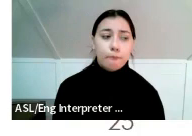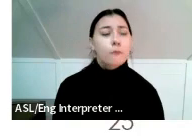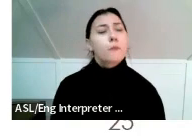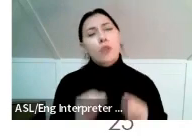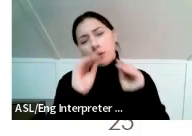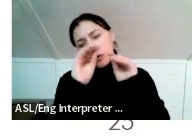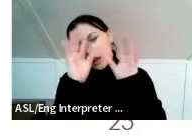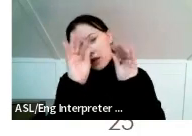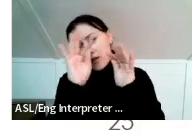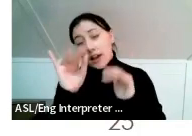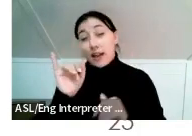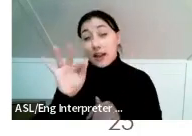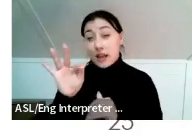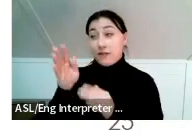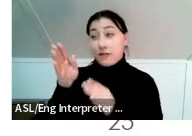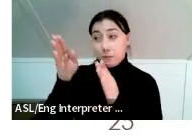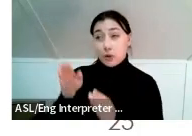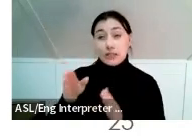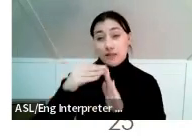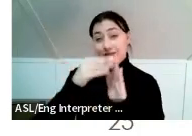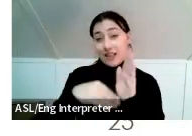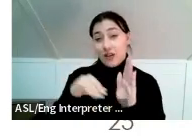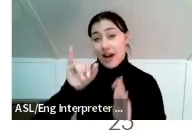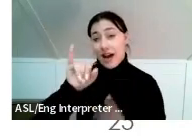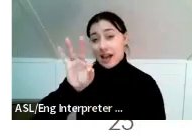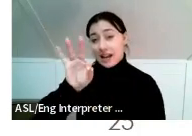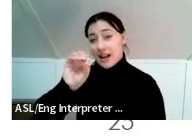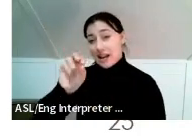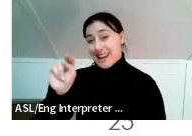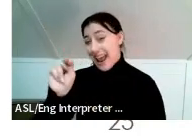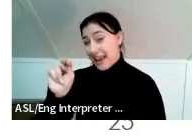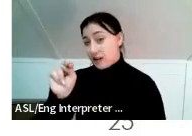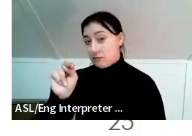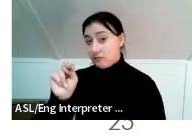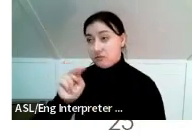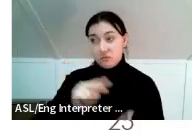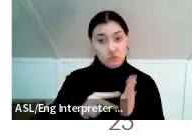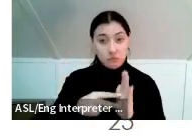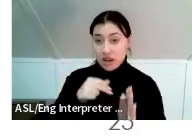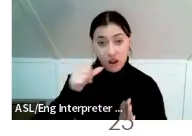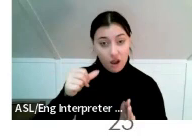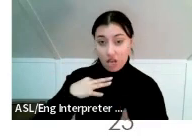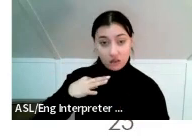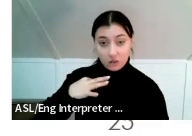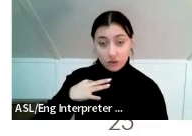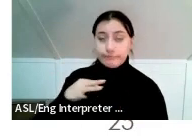someone fills out a 990N, would that make them ineligible? Yes.